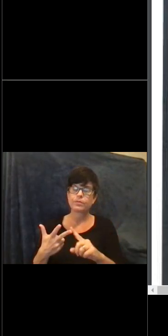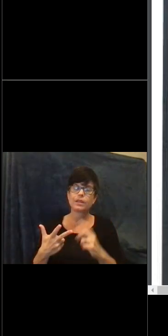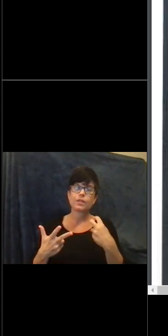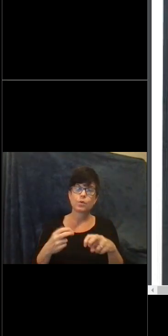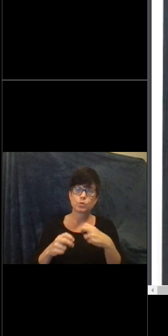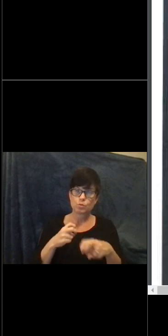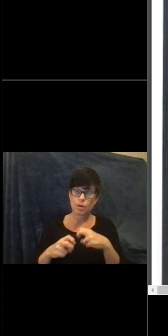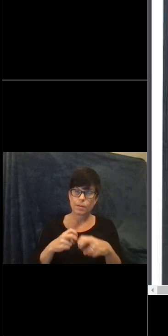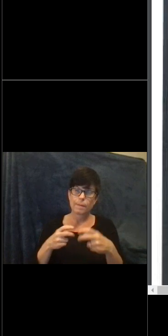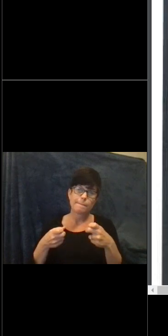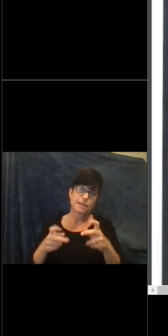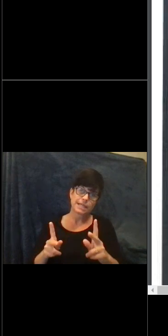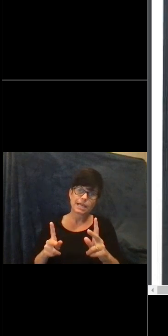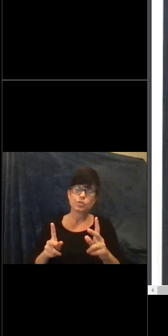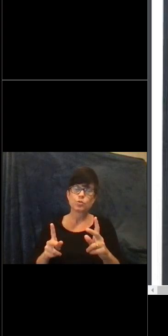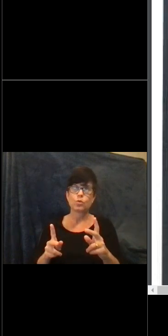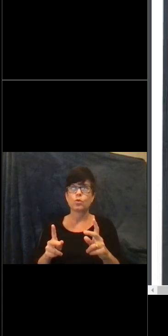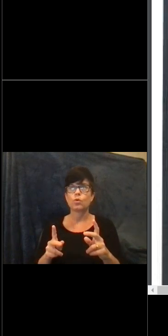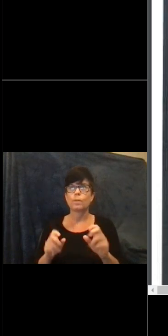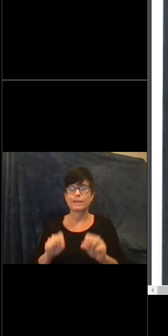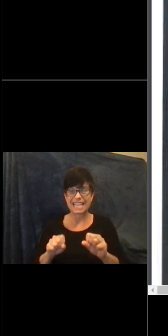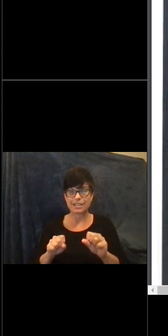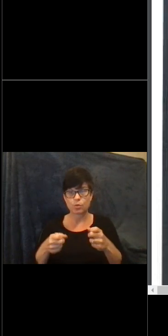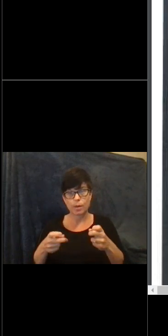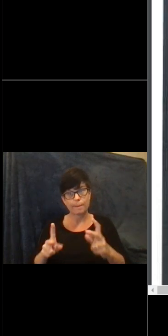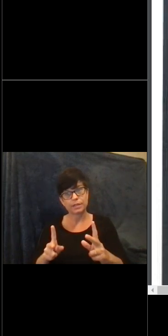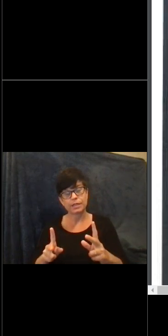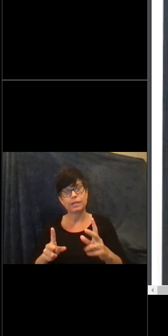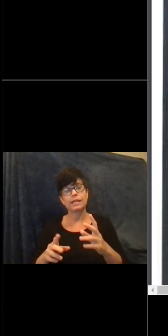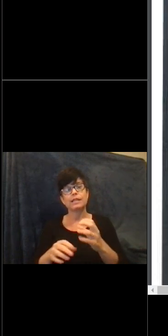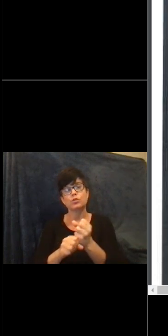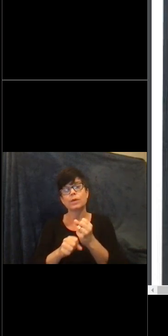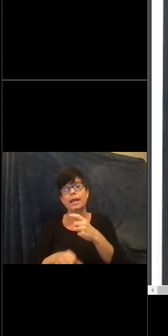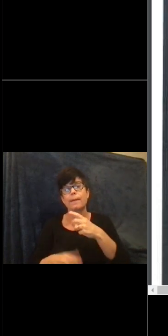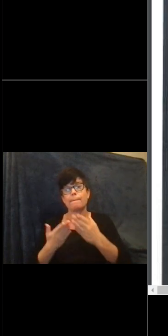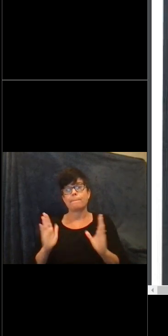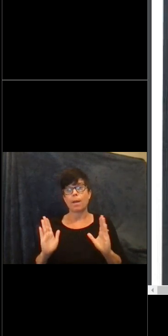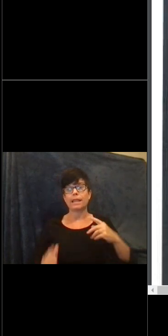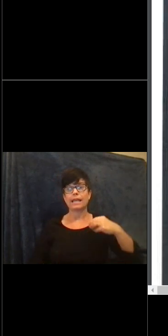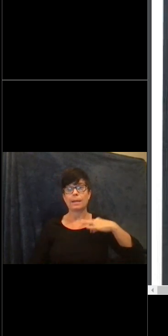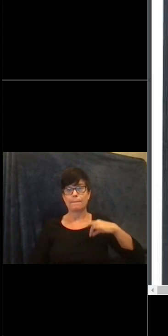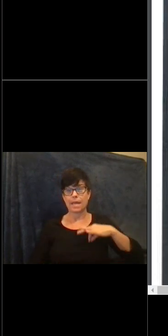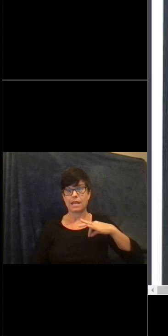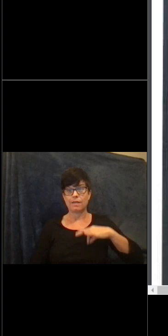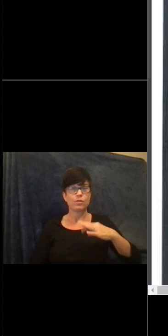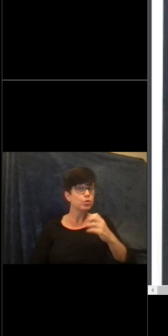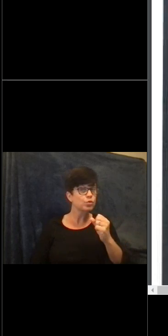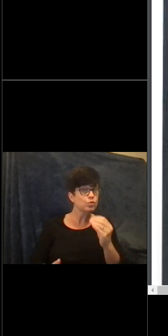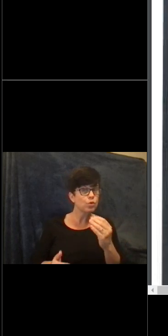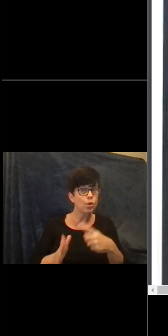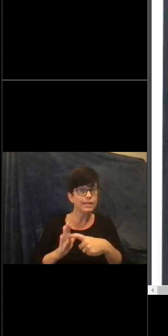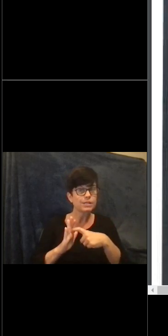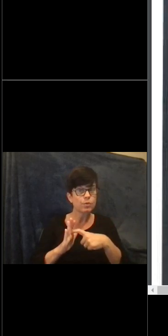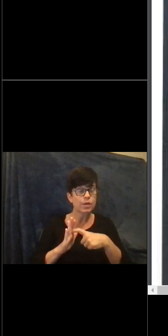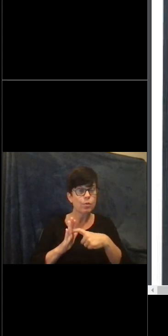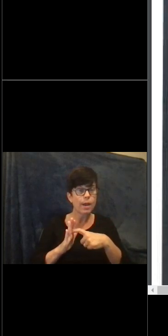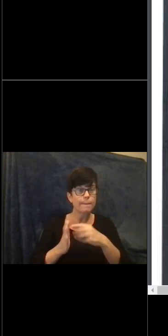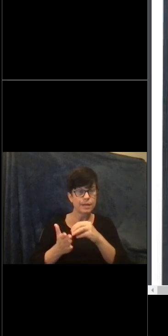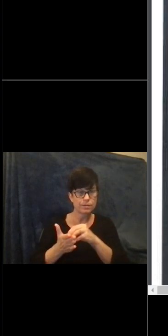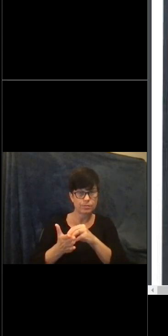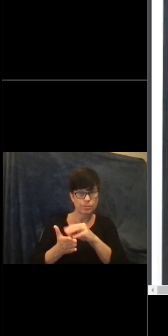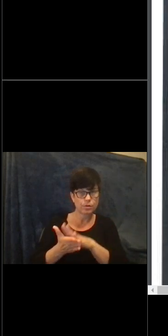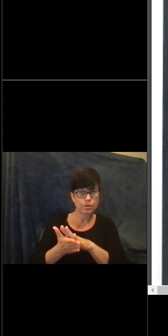potential opportunity for getting a public benefit out of this. So, you know, are we making the requirement to have